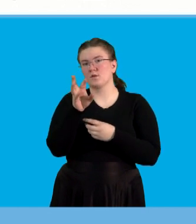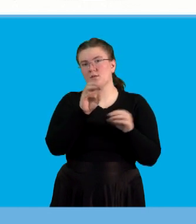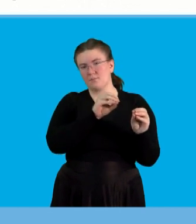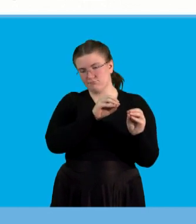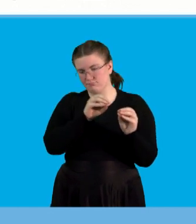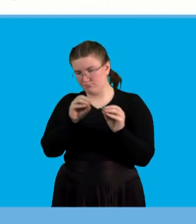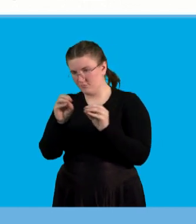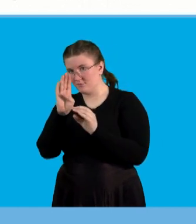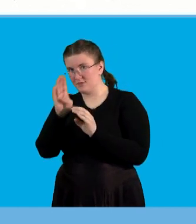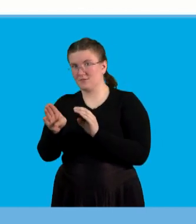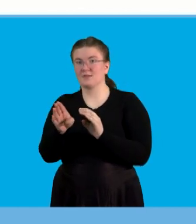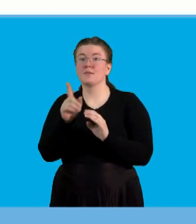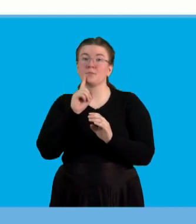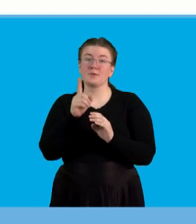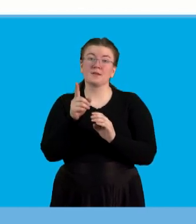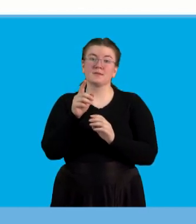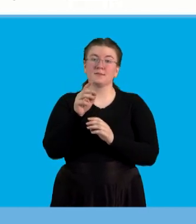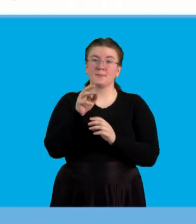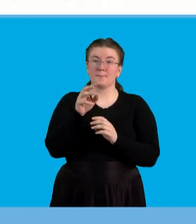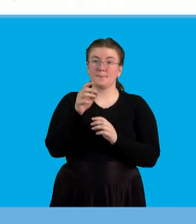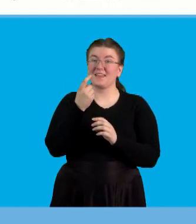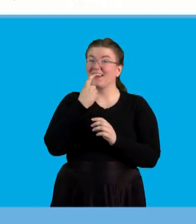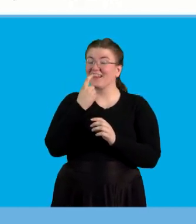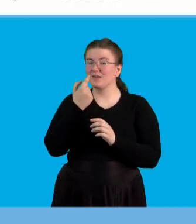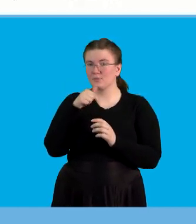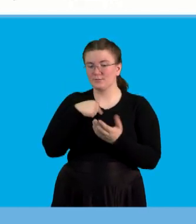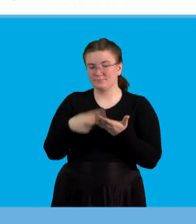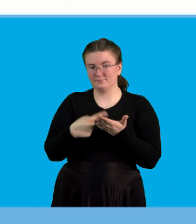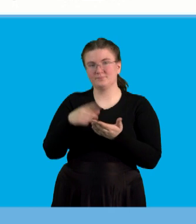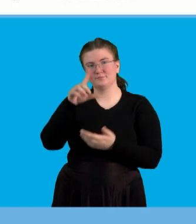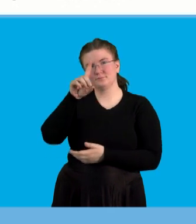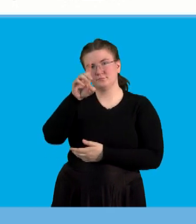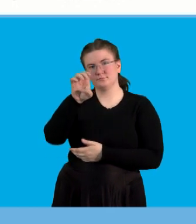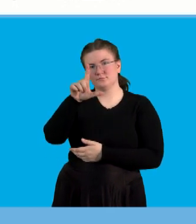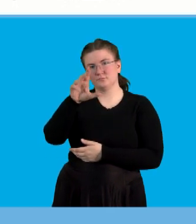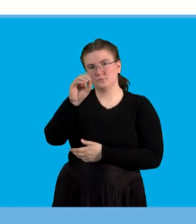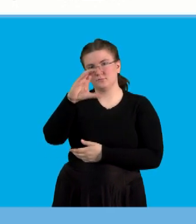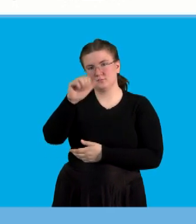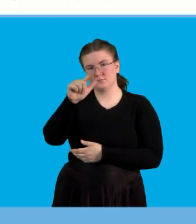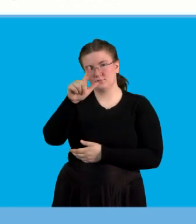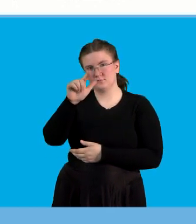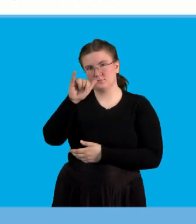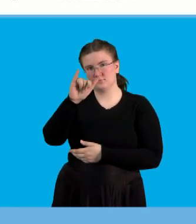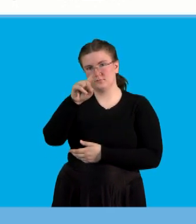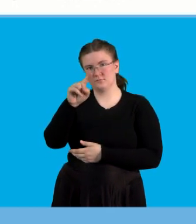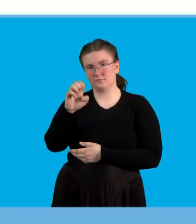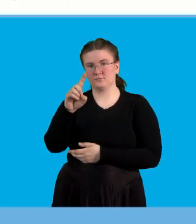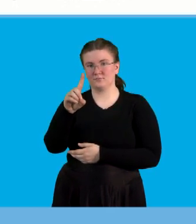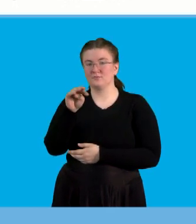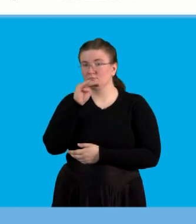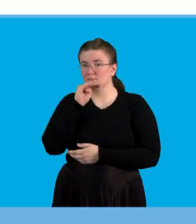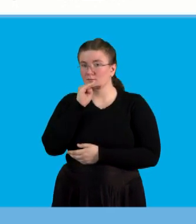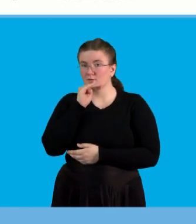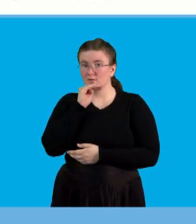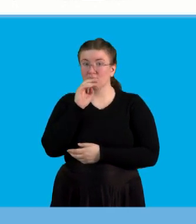material to the other material. And in metals, we are talking about the delocalized electrons. Those are the ones that are flowing